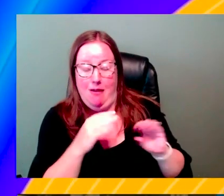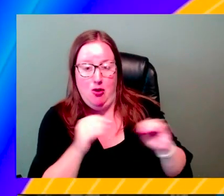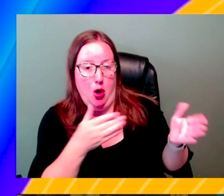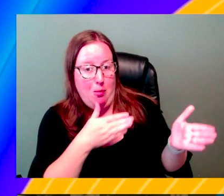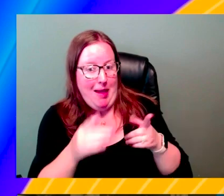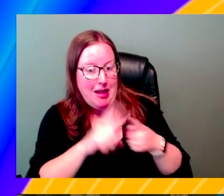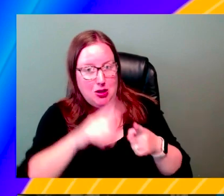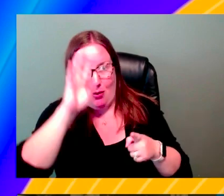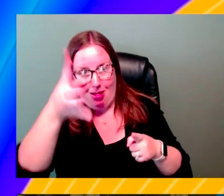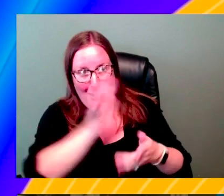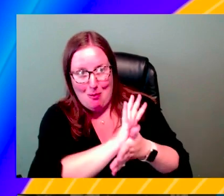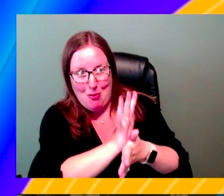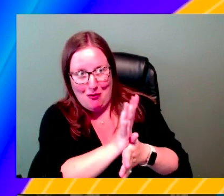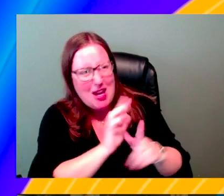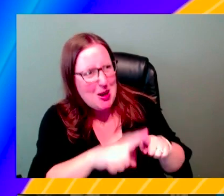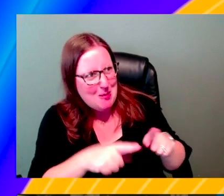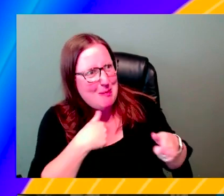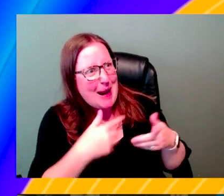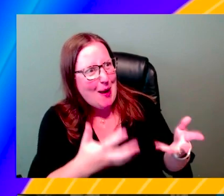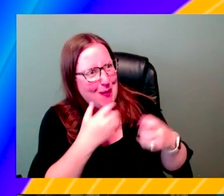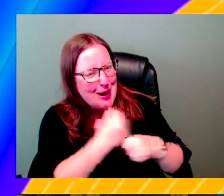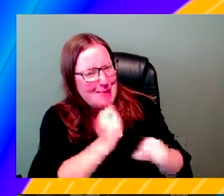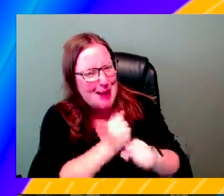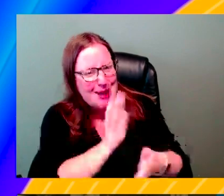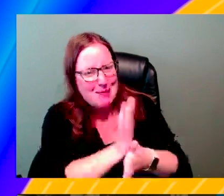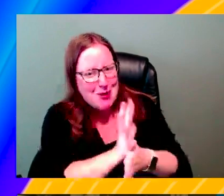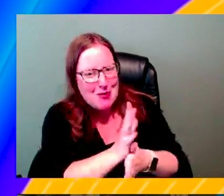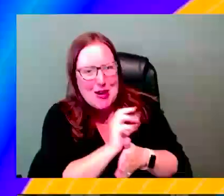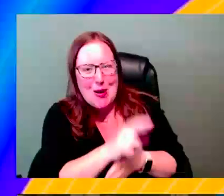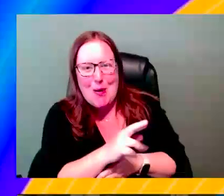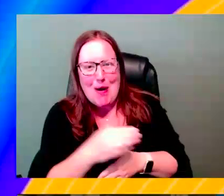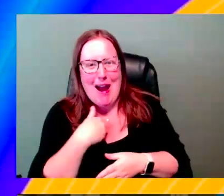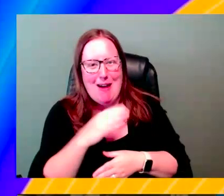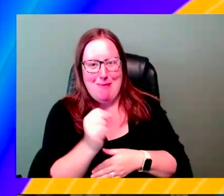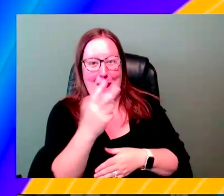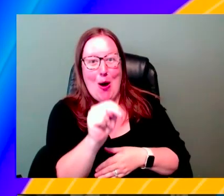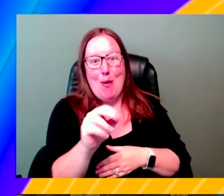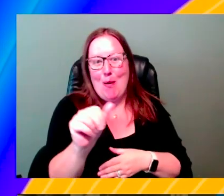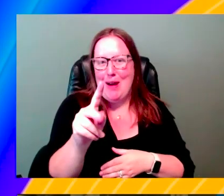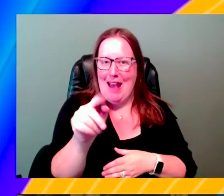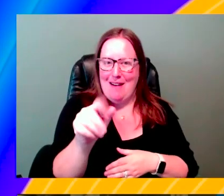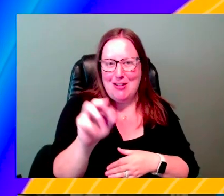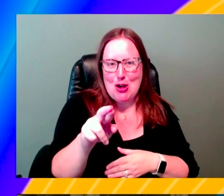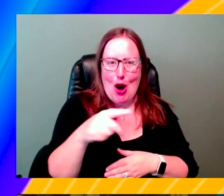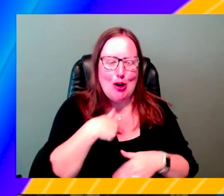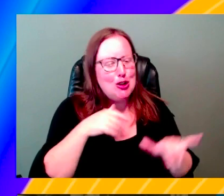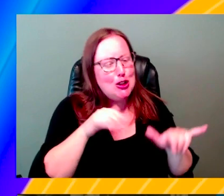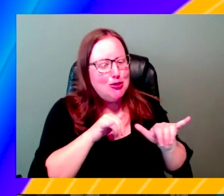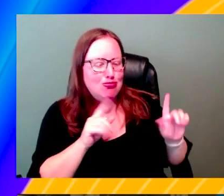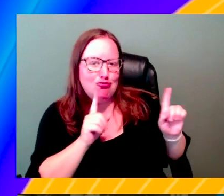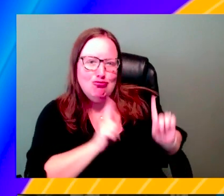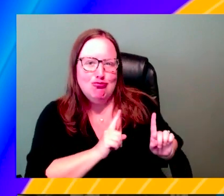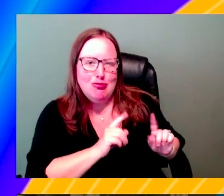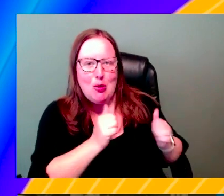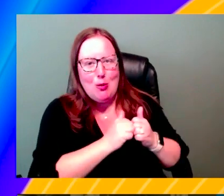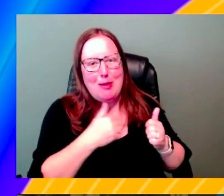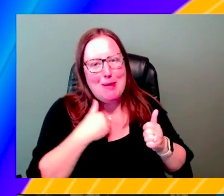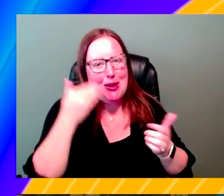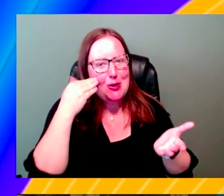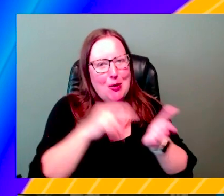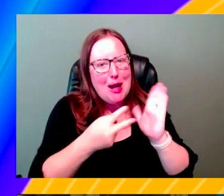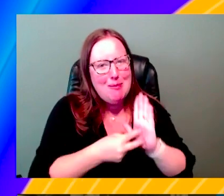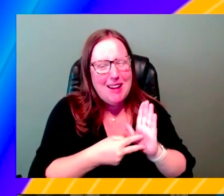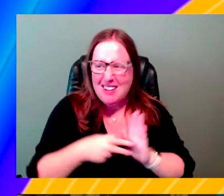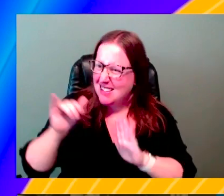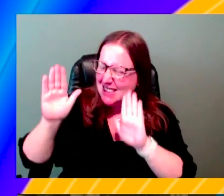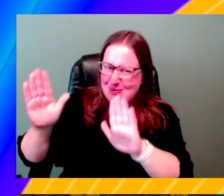I like want to make a movie, or I just want to have like my own avatar like hanging out with me at work now, because this is so cool. It's amazing.